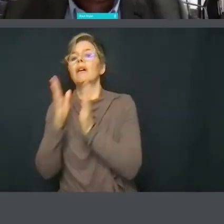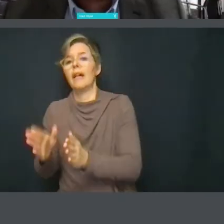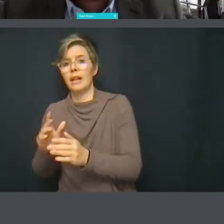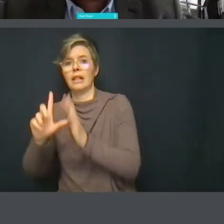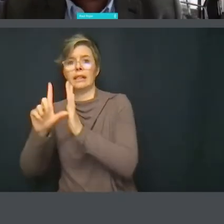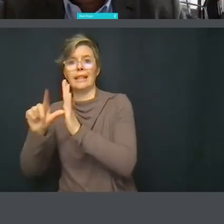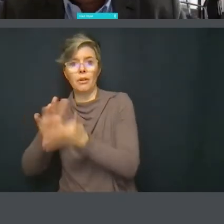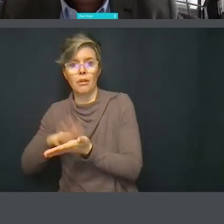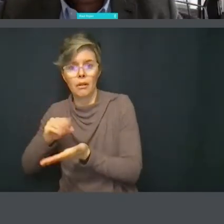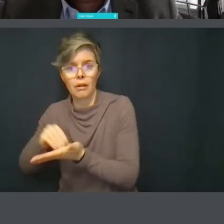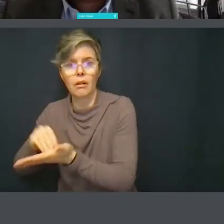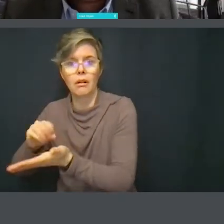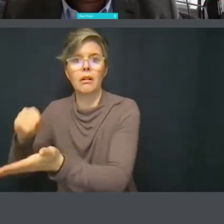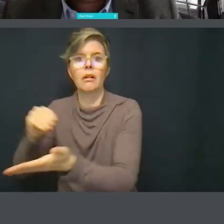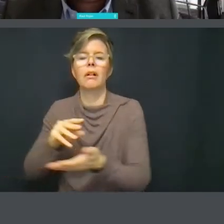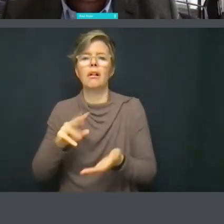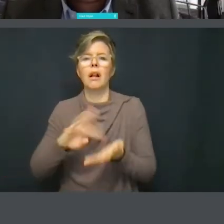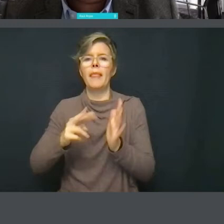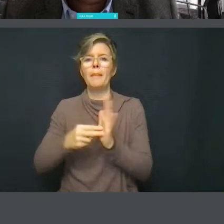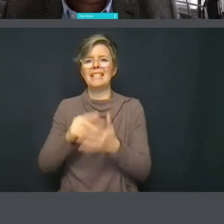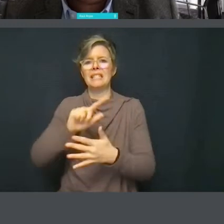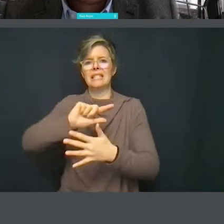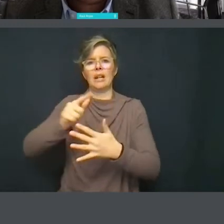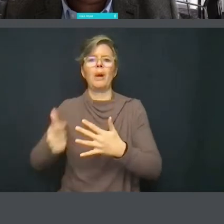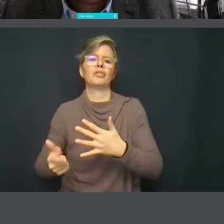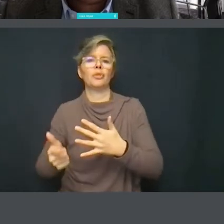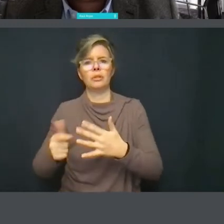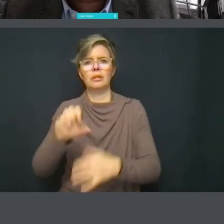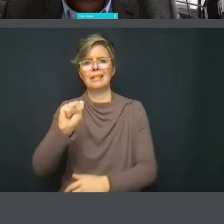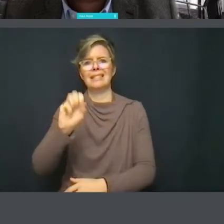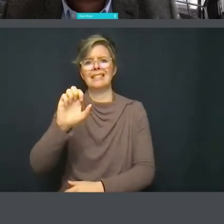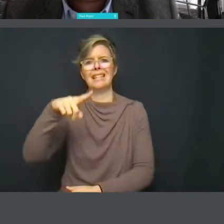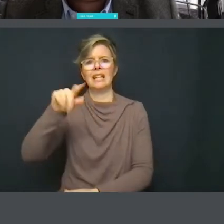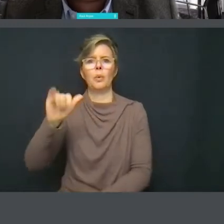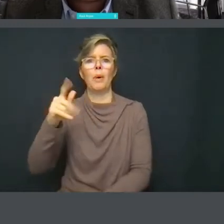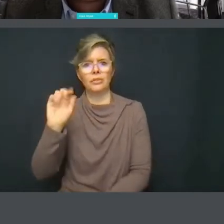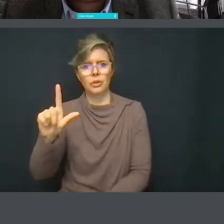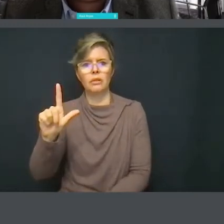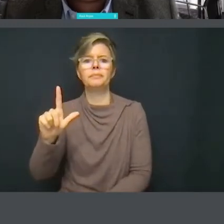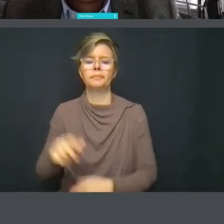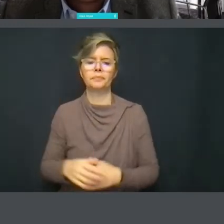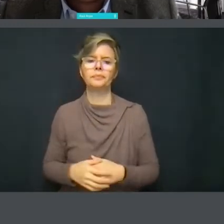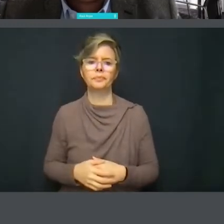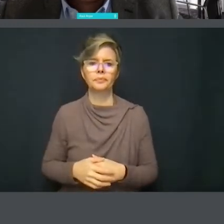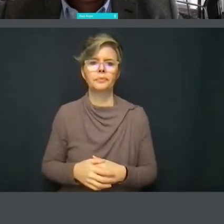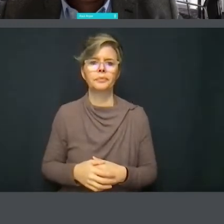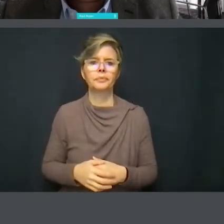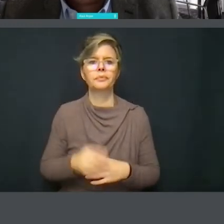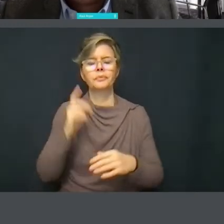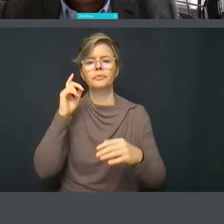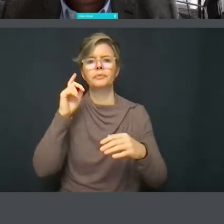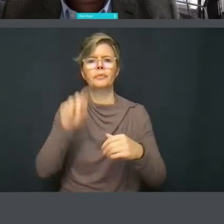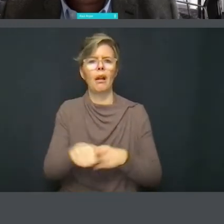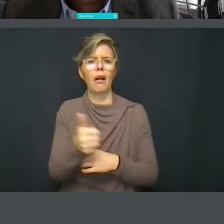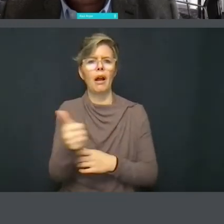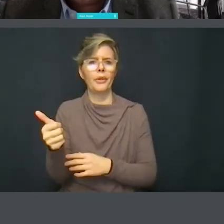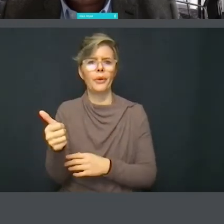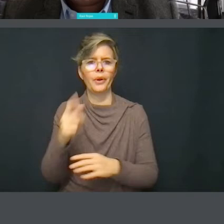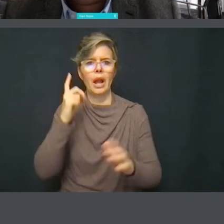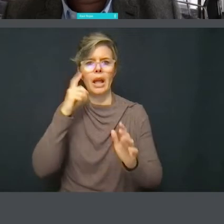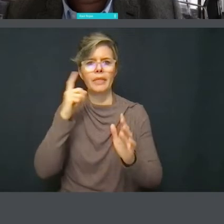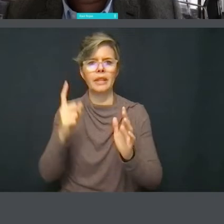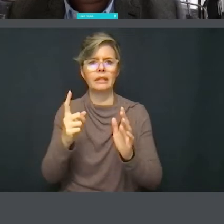simultaneous. So that's kind of one really common one, but then there's a couple of other ones that I think are interesting, right? This one I think